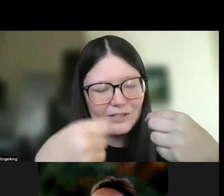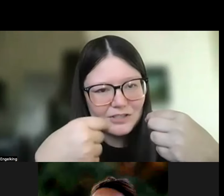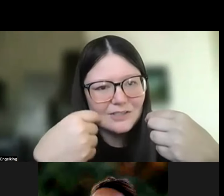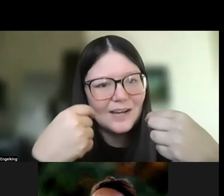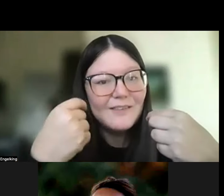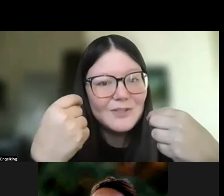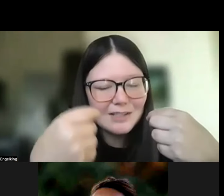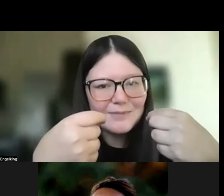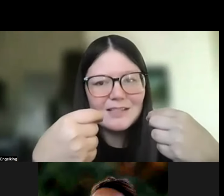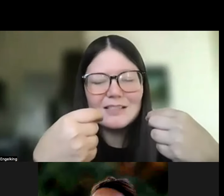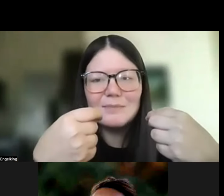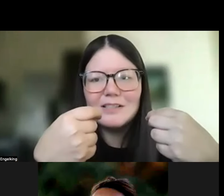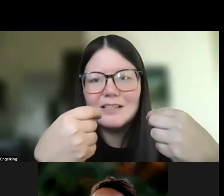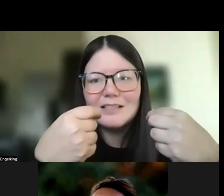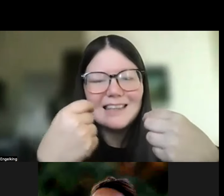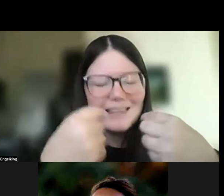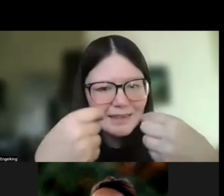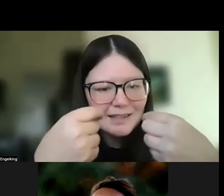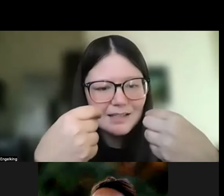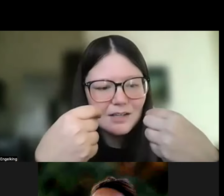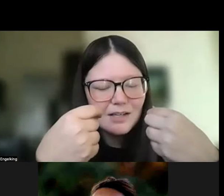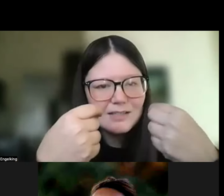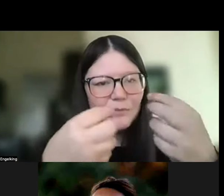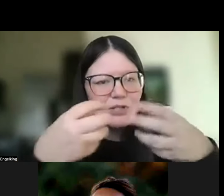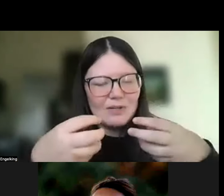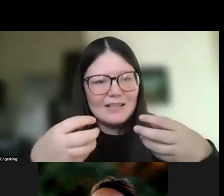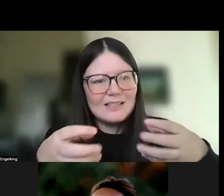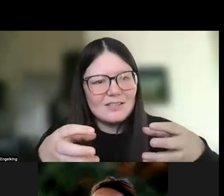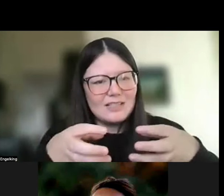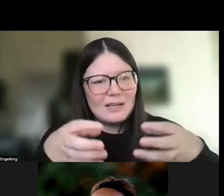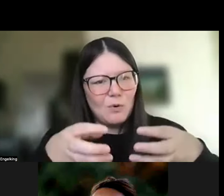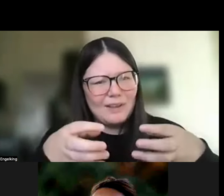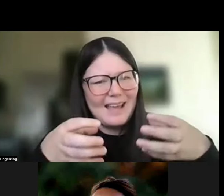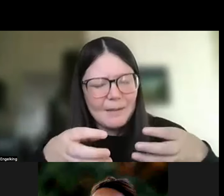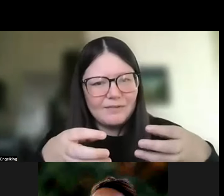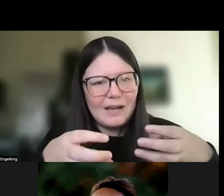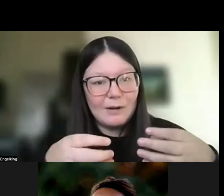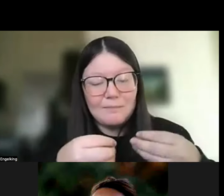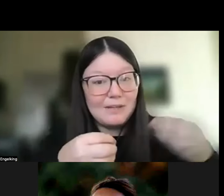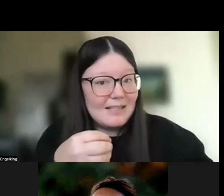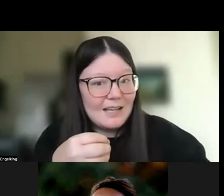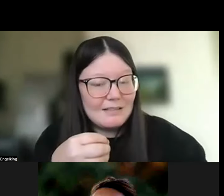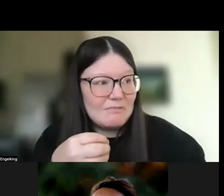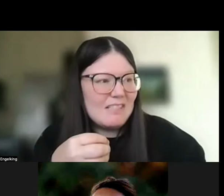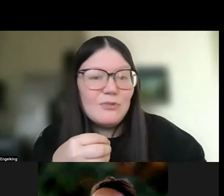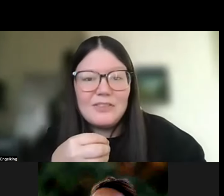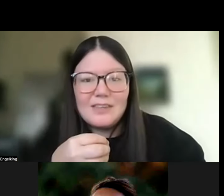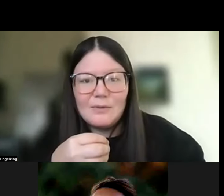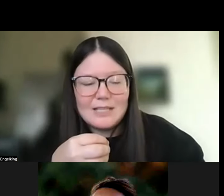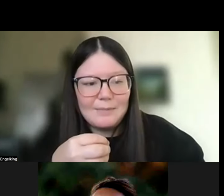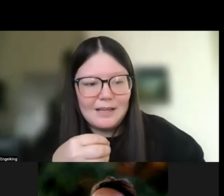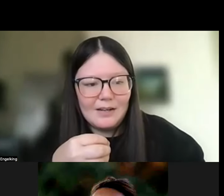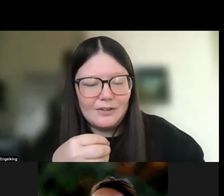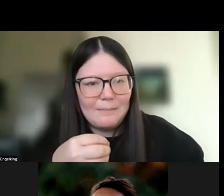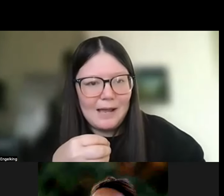or with Indigenous survivors when it comes to disabilities. And I think that some of those uniquenesses are just like more like amplified, right? But it's not different than